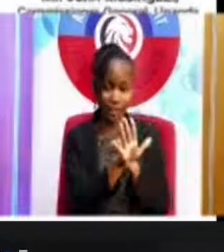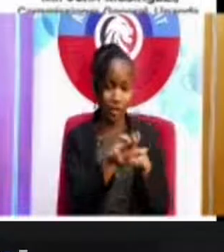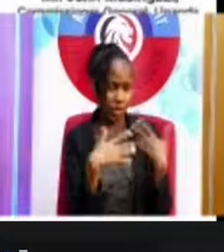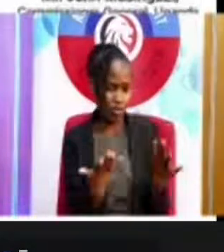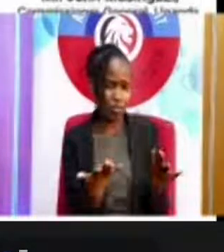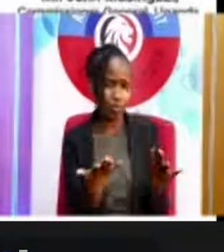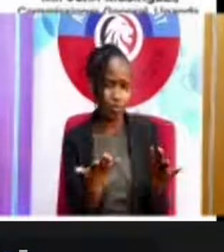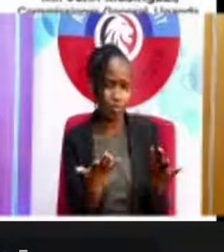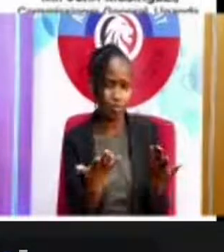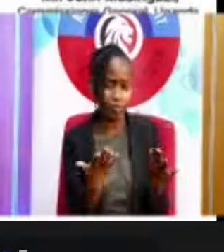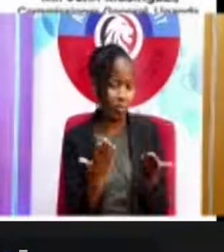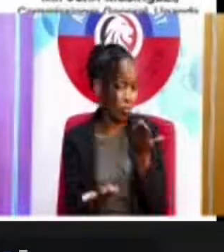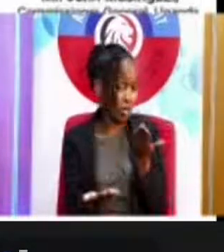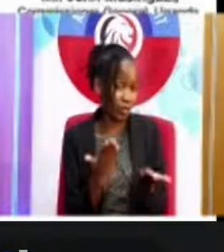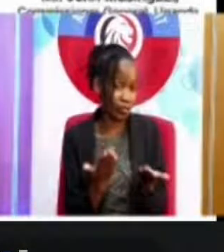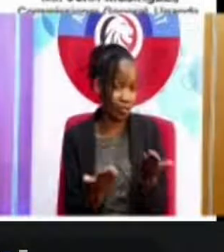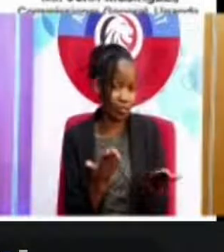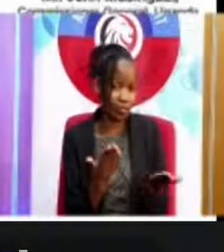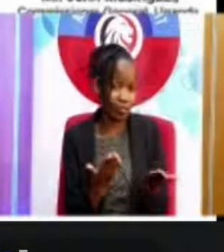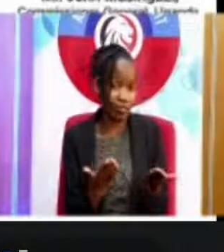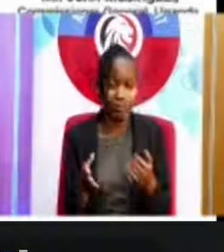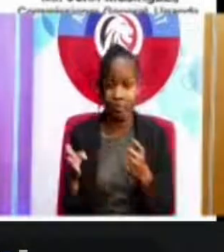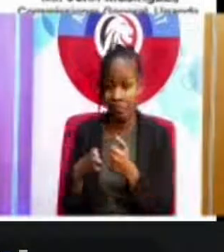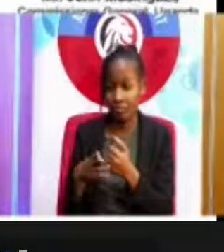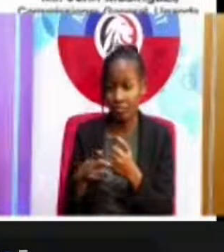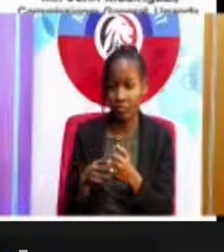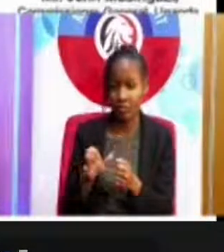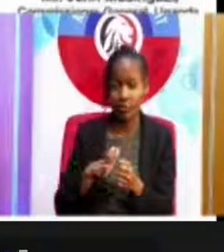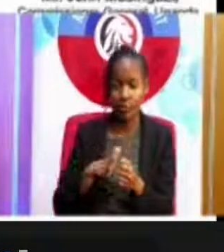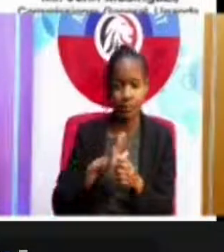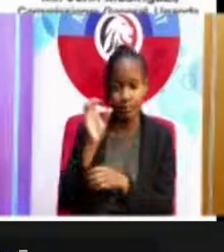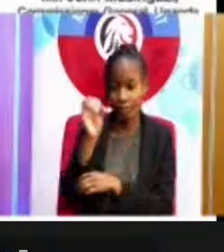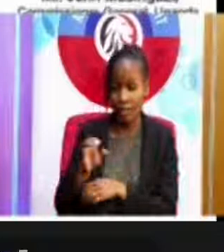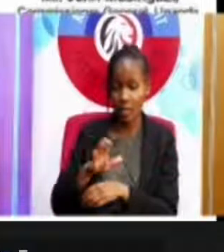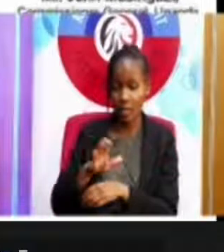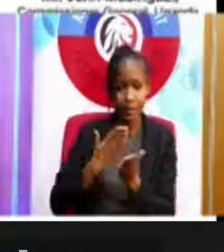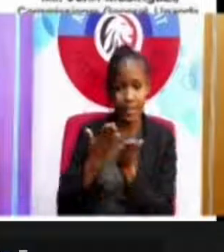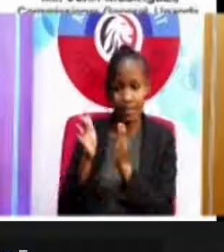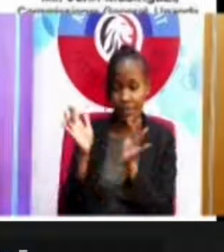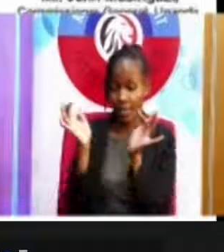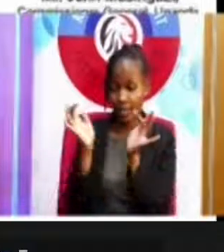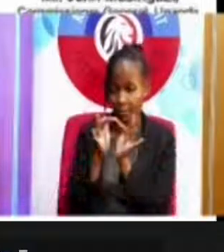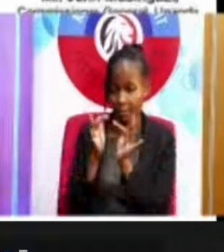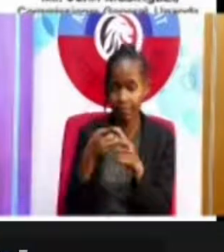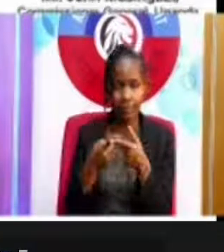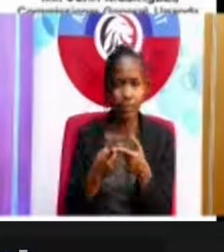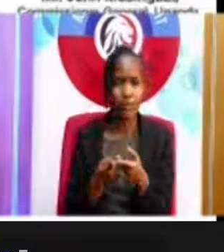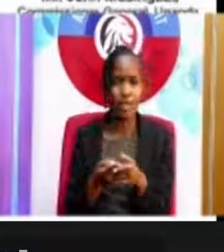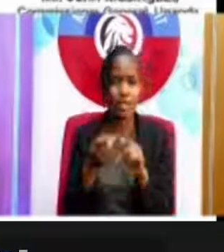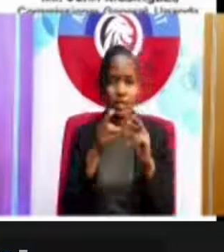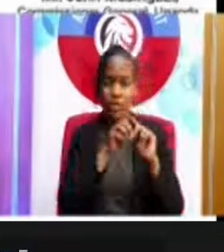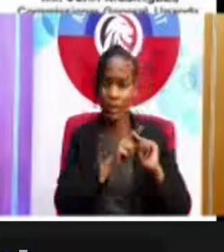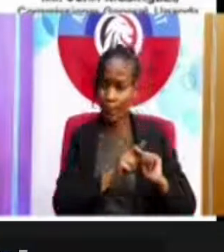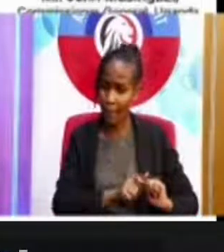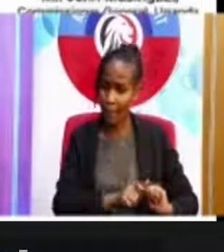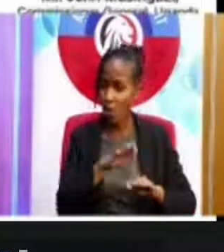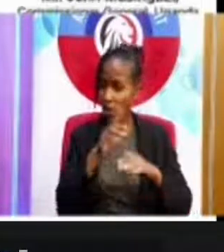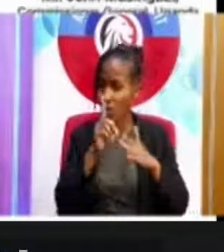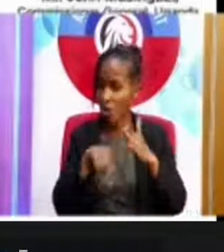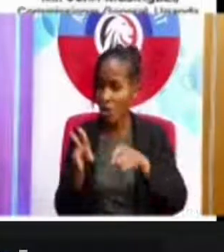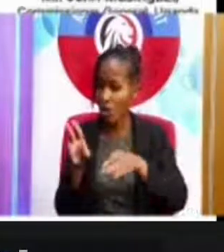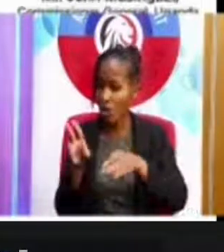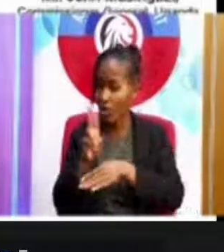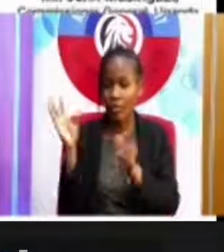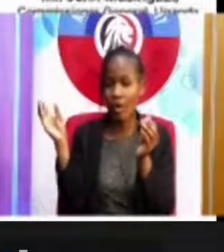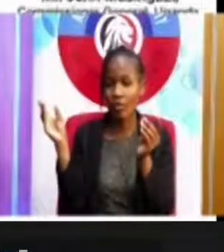thereabout percentage of all our services online, and to rely heavily on use of data. I